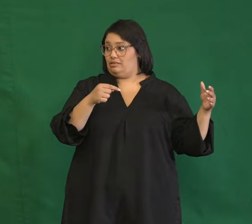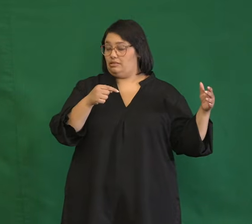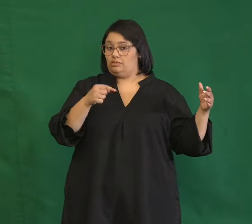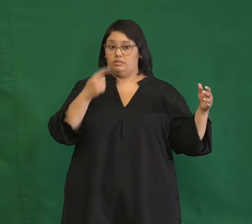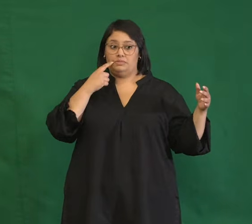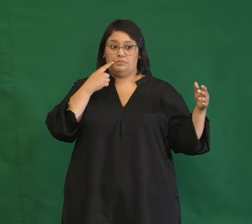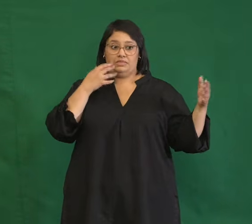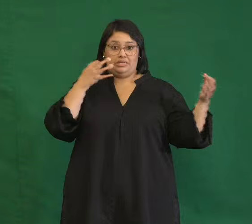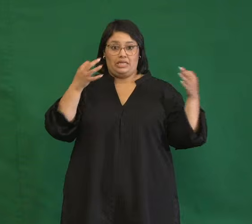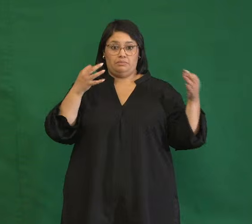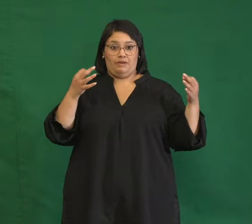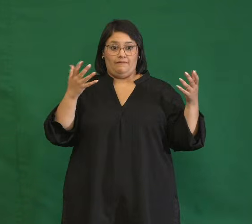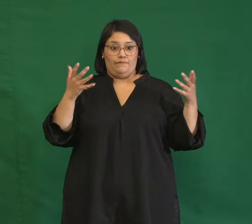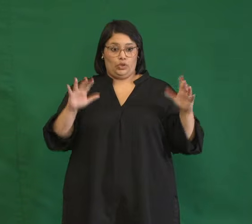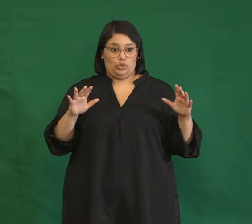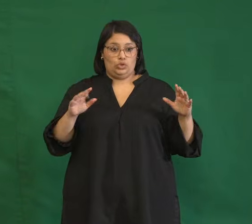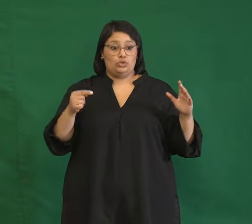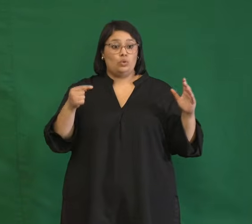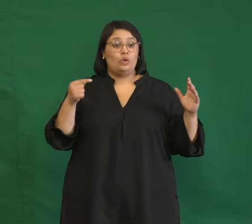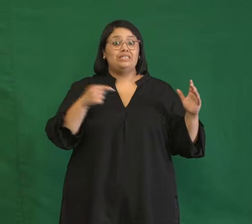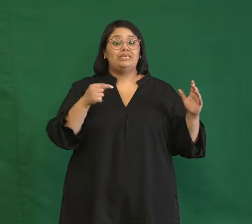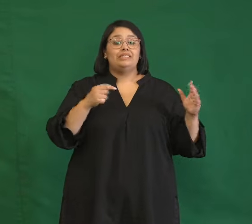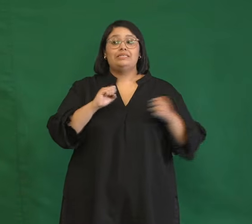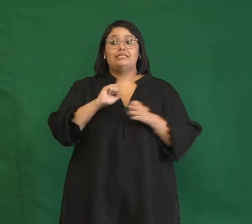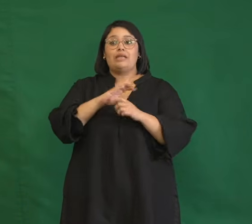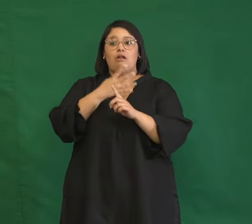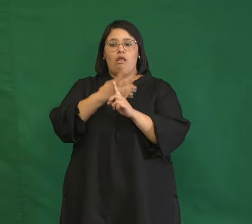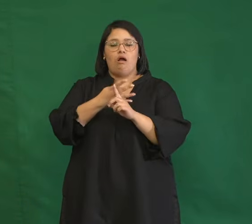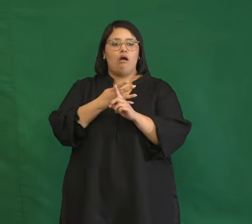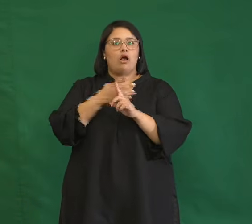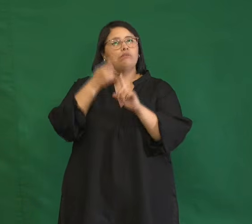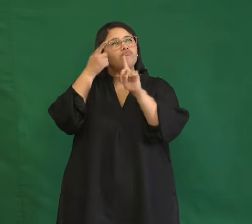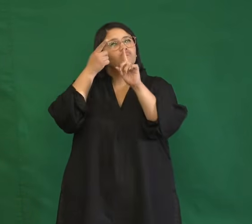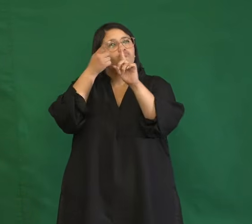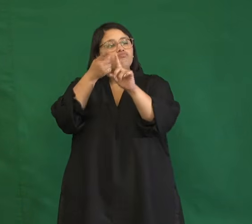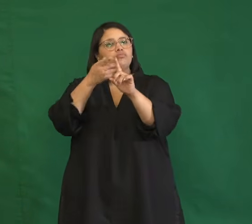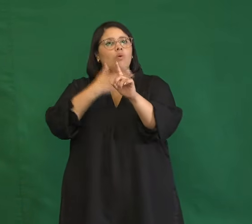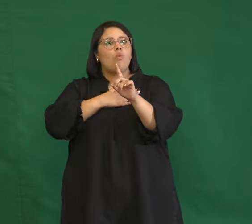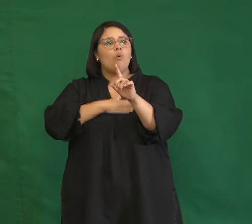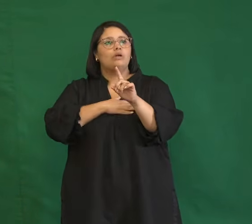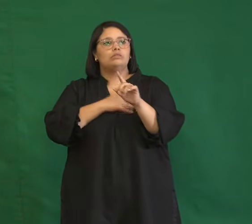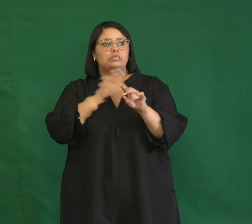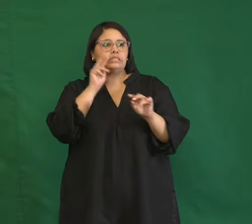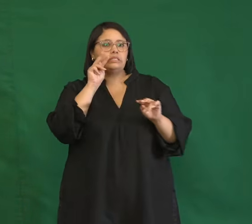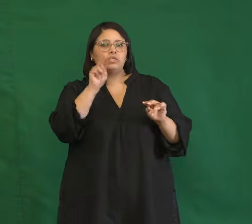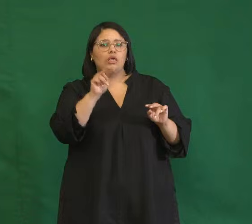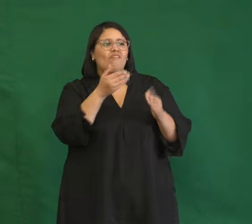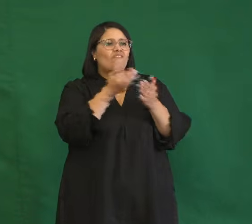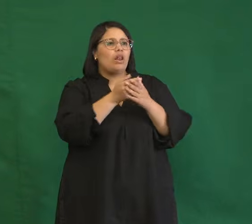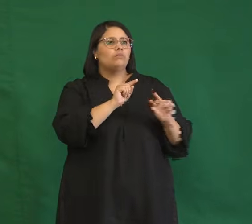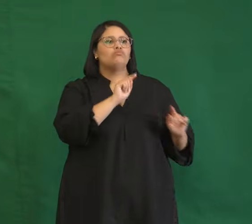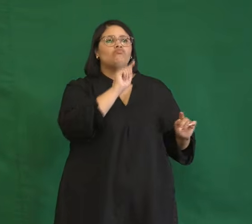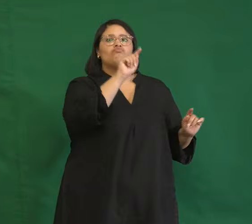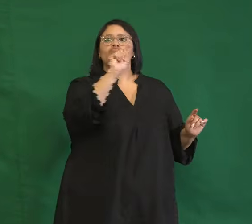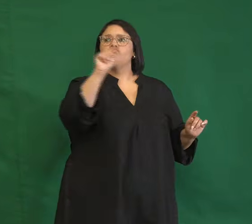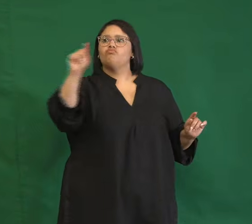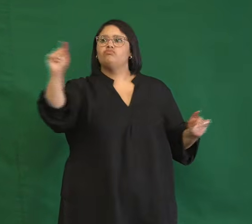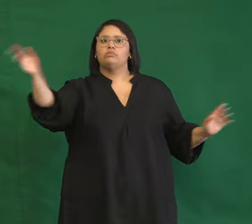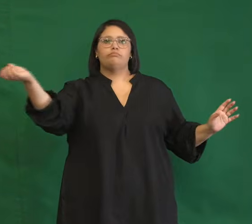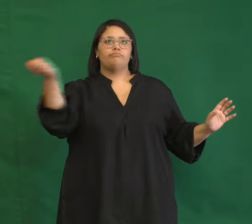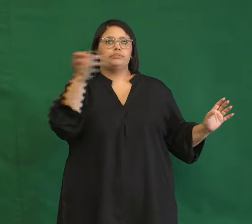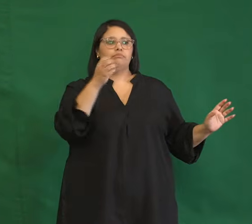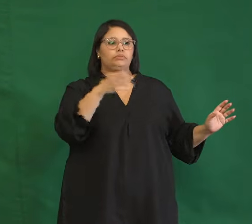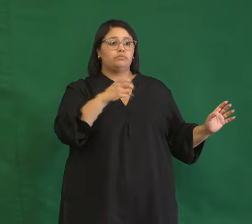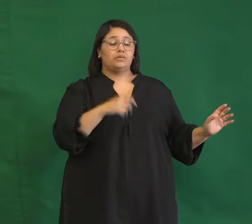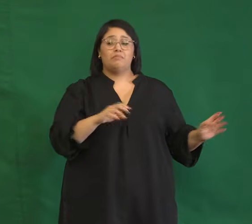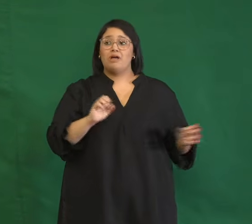Aisha. And part of that is what SADiLaR wants to do is also create awareness of what is already available there. Because HandLab doesn't have to do